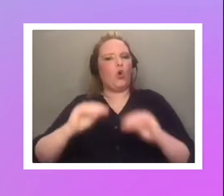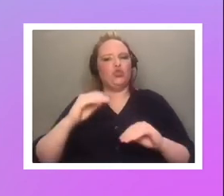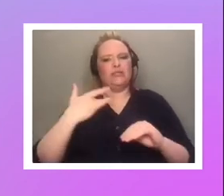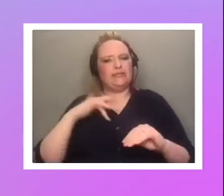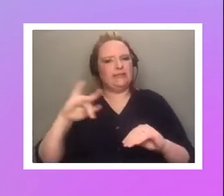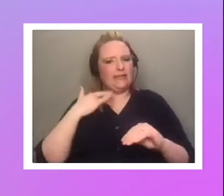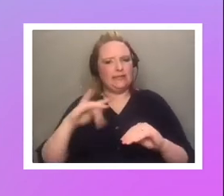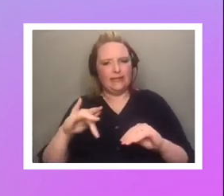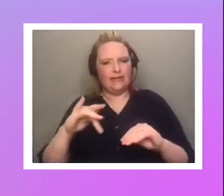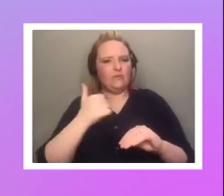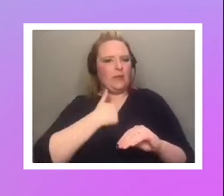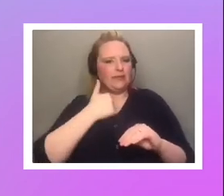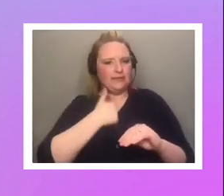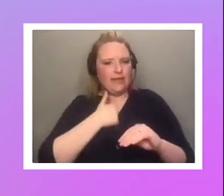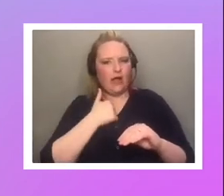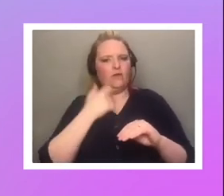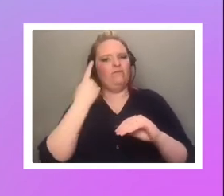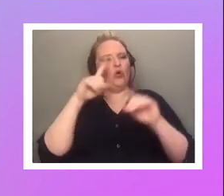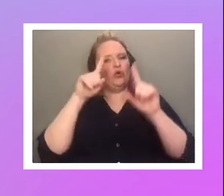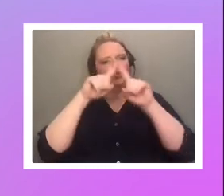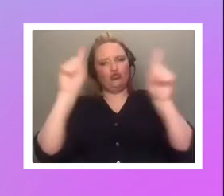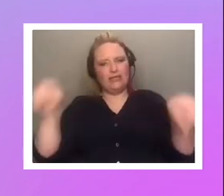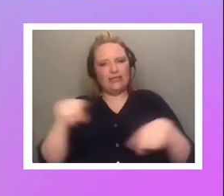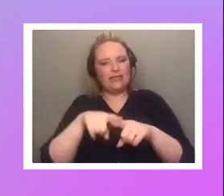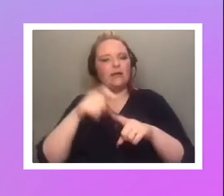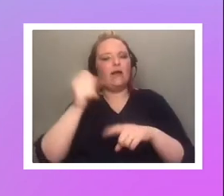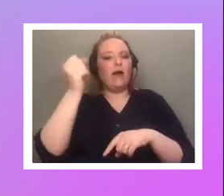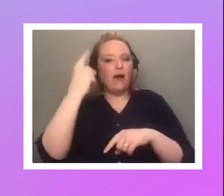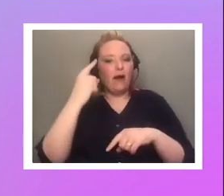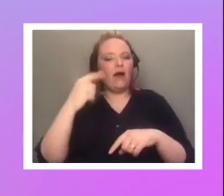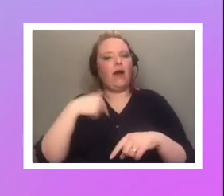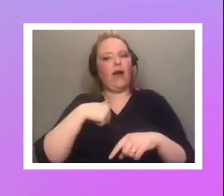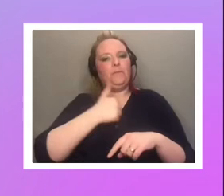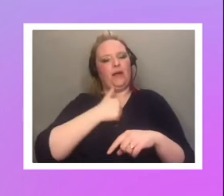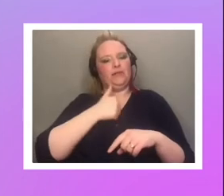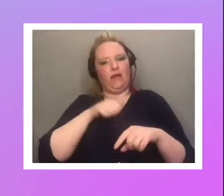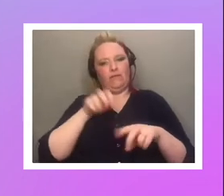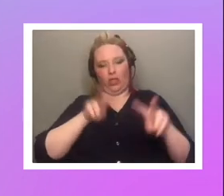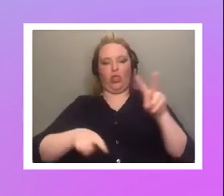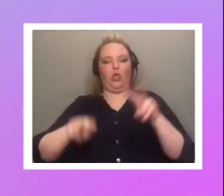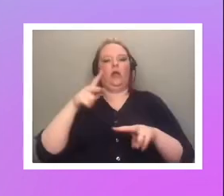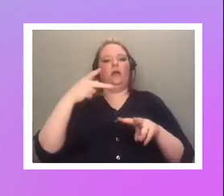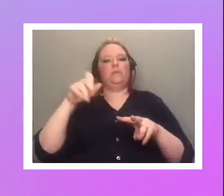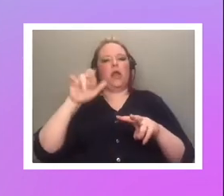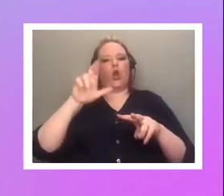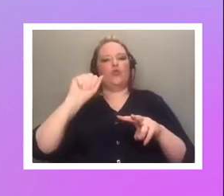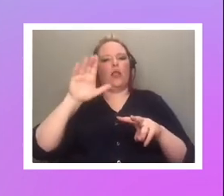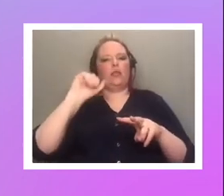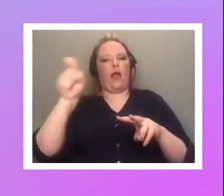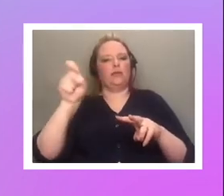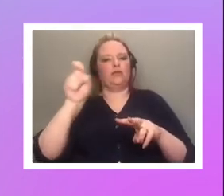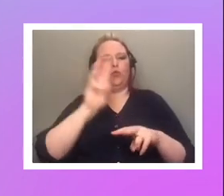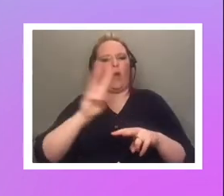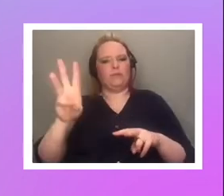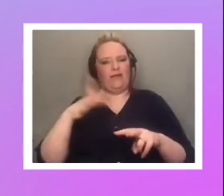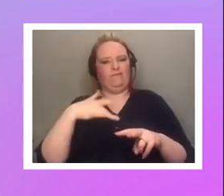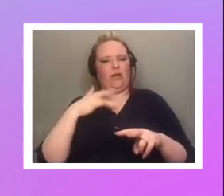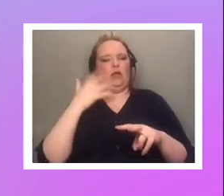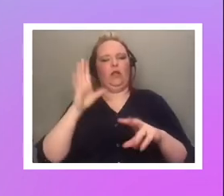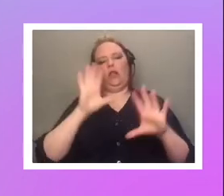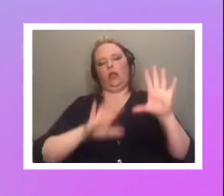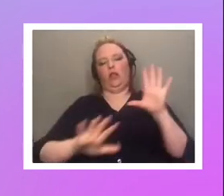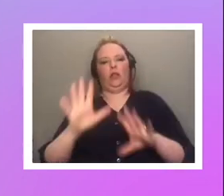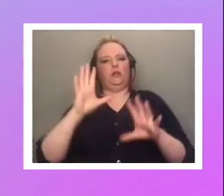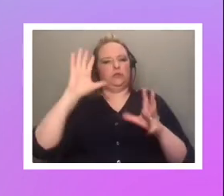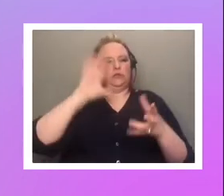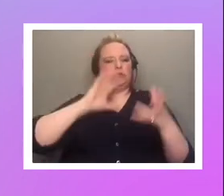to be sensitive to motion on screen, but I have personally run into parallax sites that give me like a weird, dizzy, kind of just sick